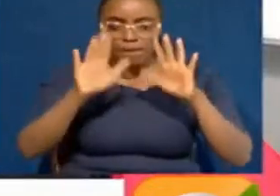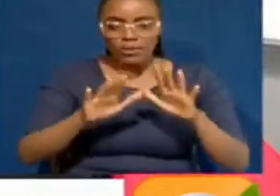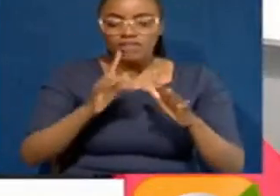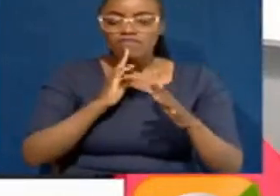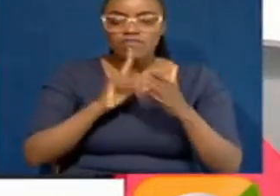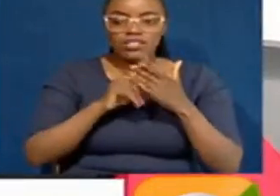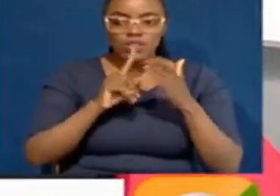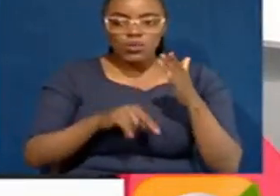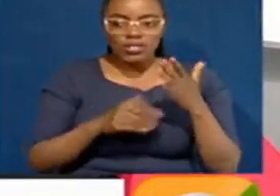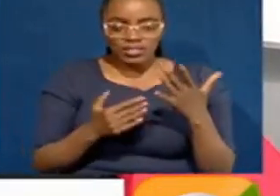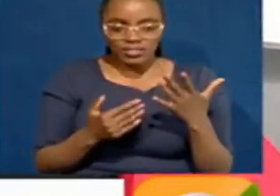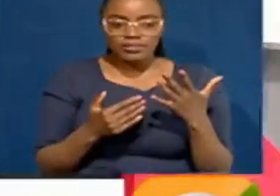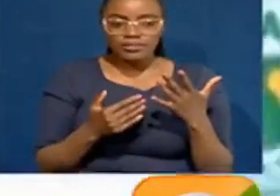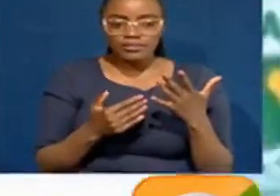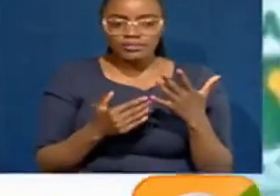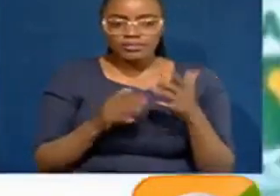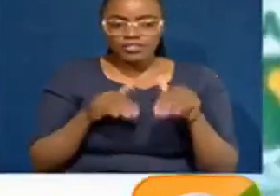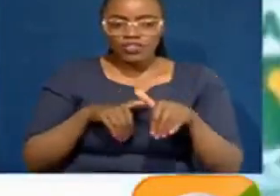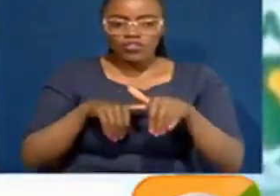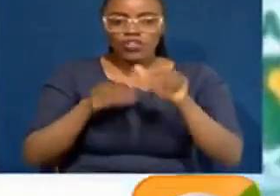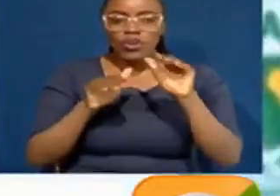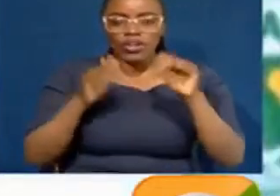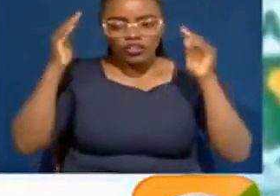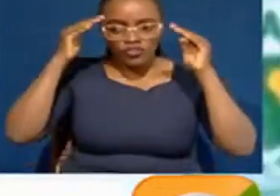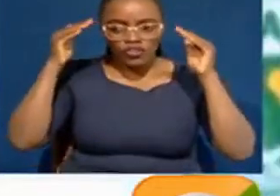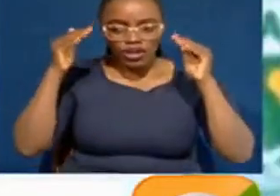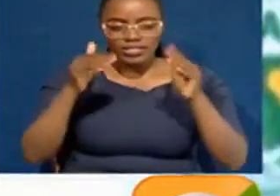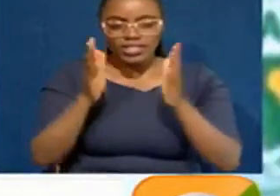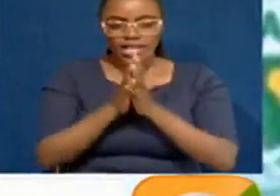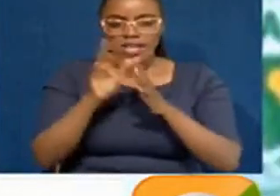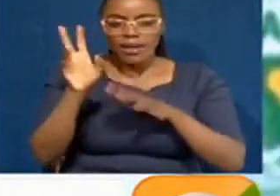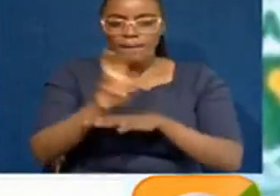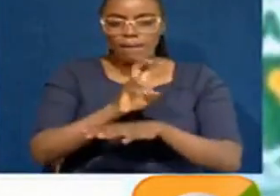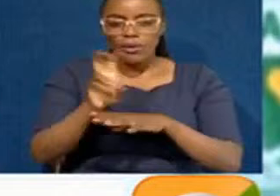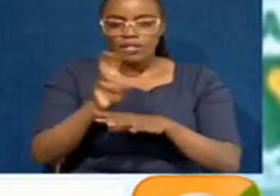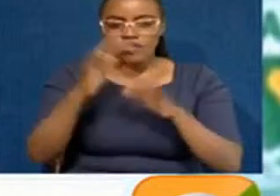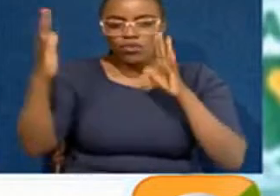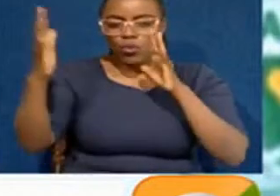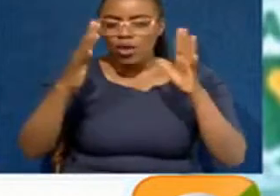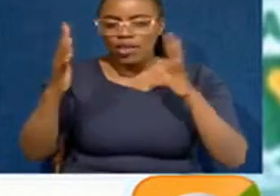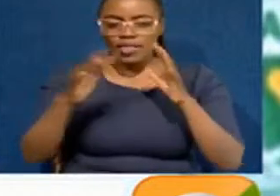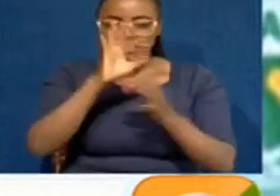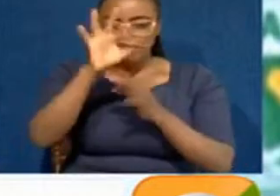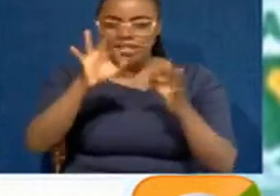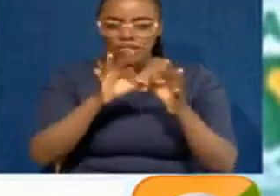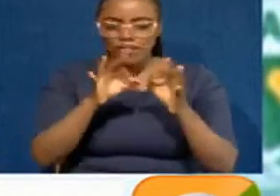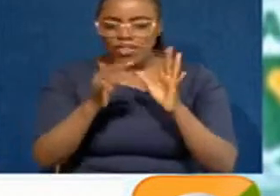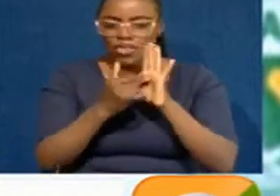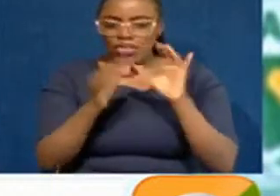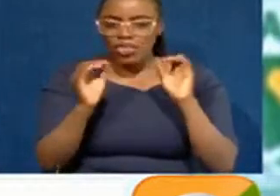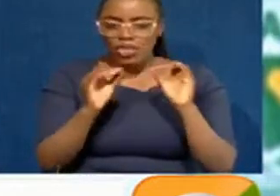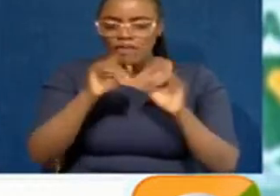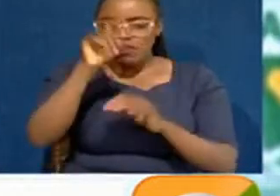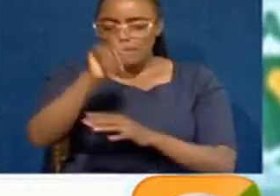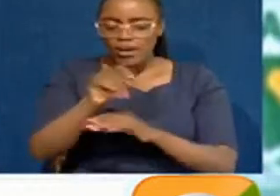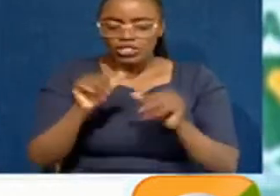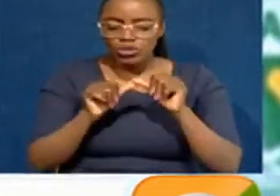that, tracking, forecasting, and monitoring weather patterns is not an exact science. So it's something, I guess, that you have to